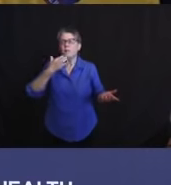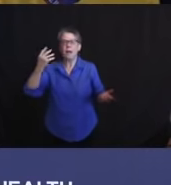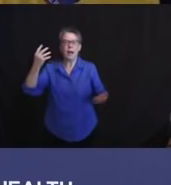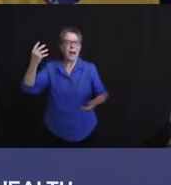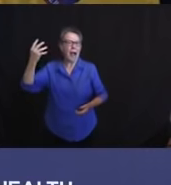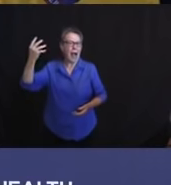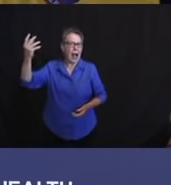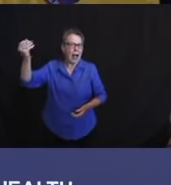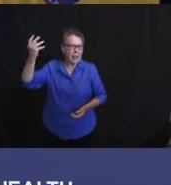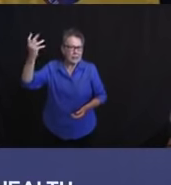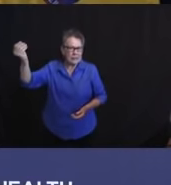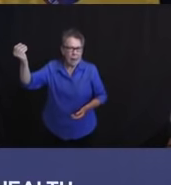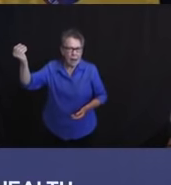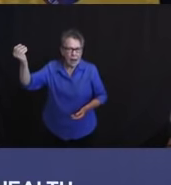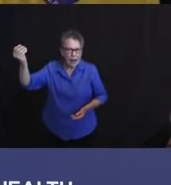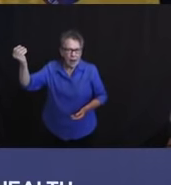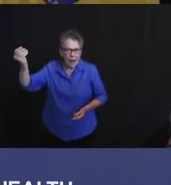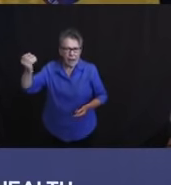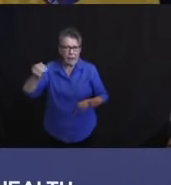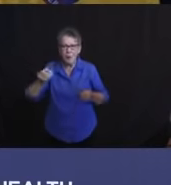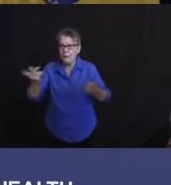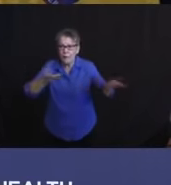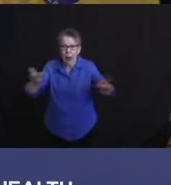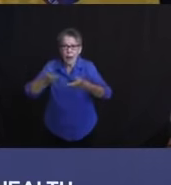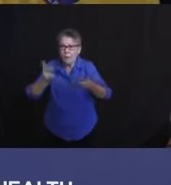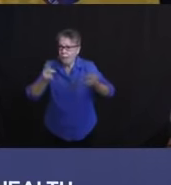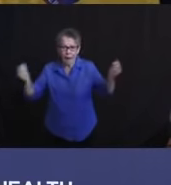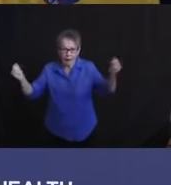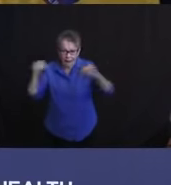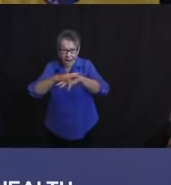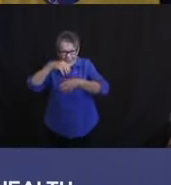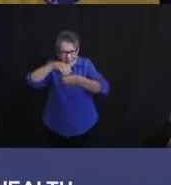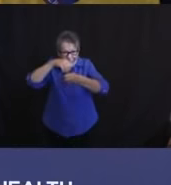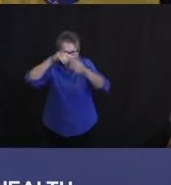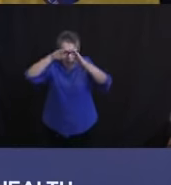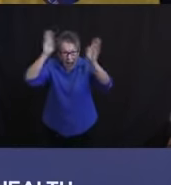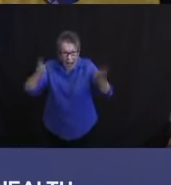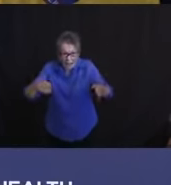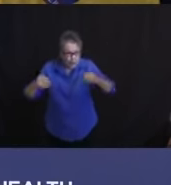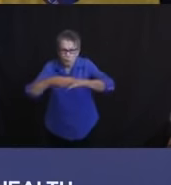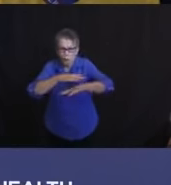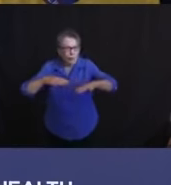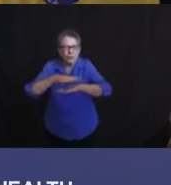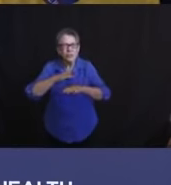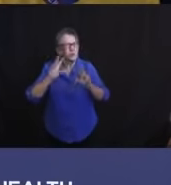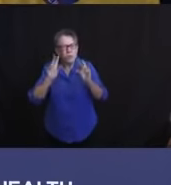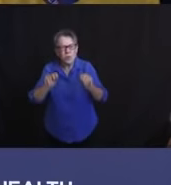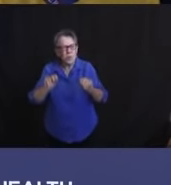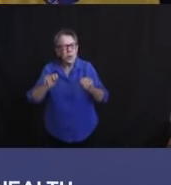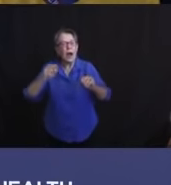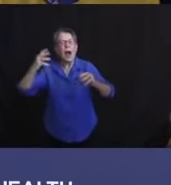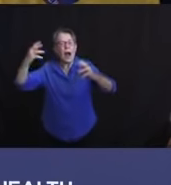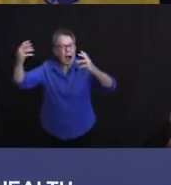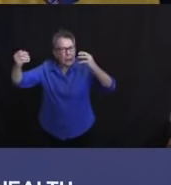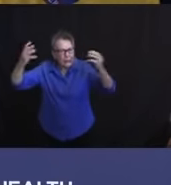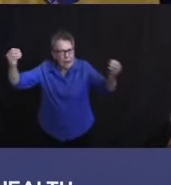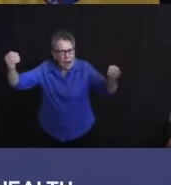the experts. So avoid that. So if you don't have the option of being outside, I think you got to